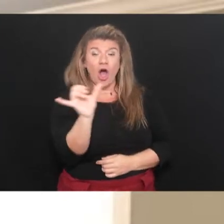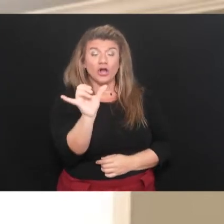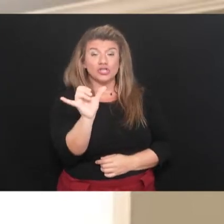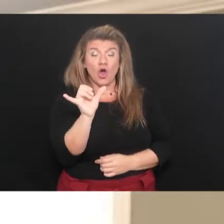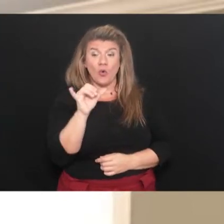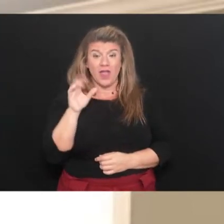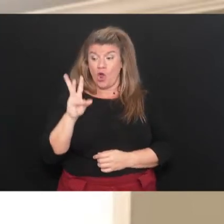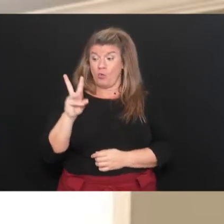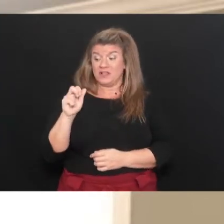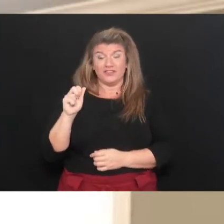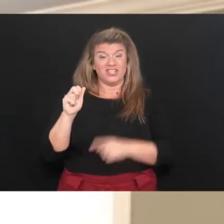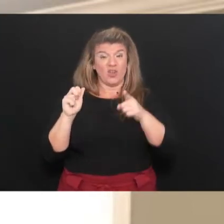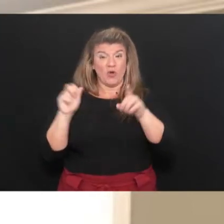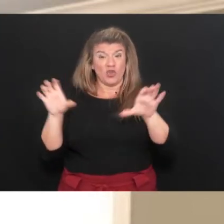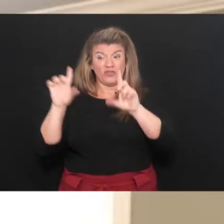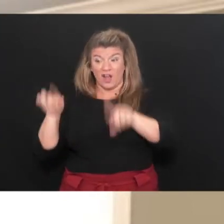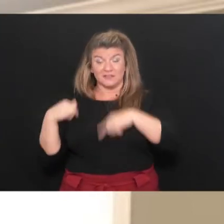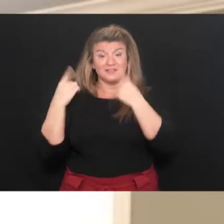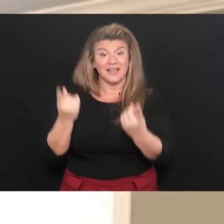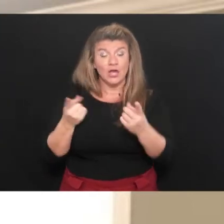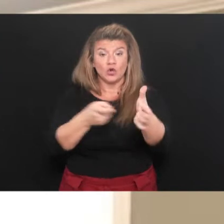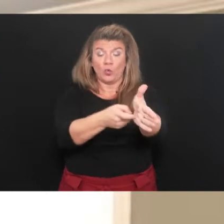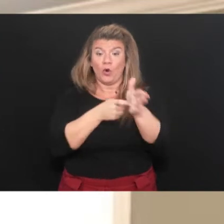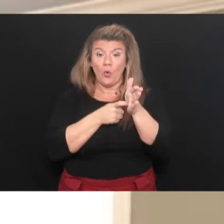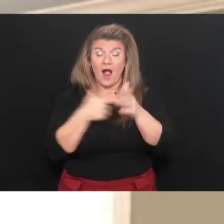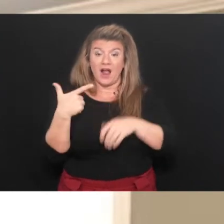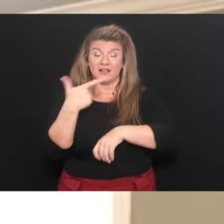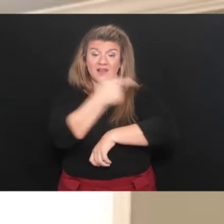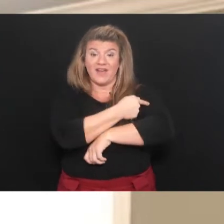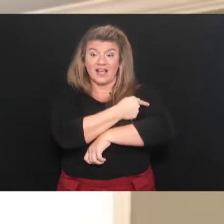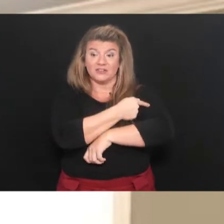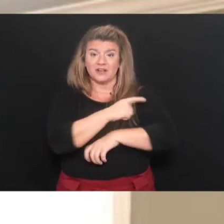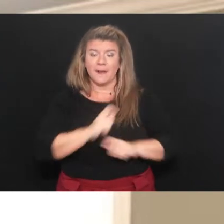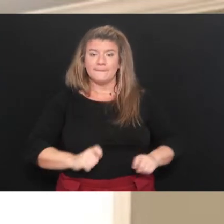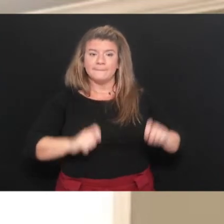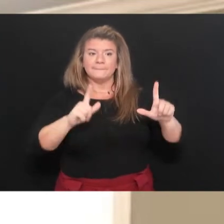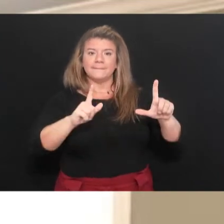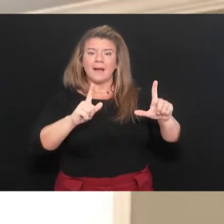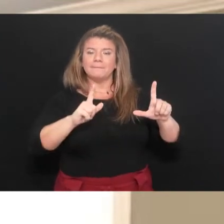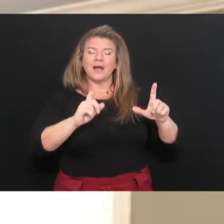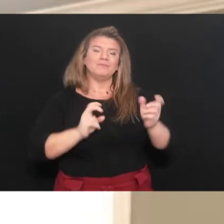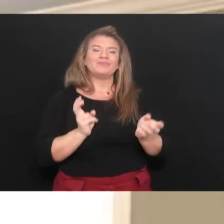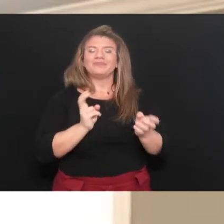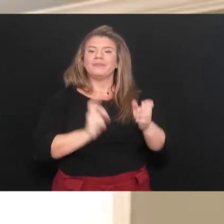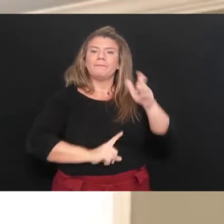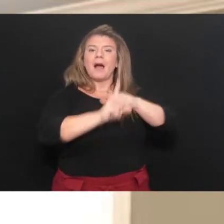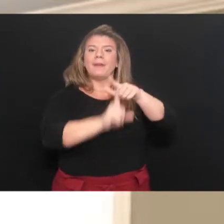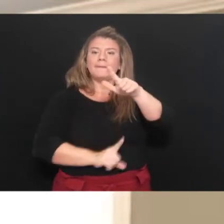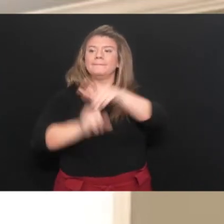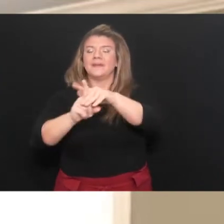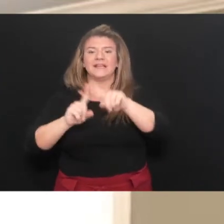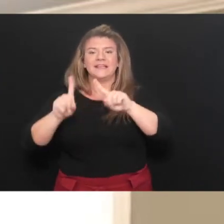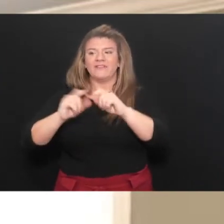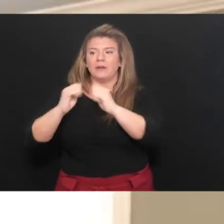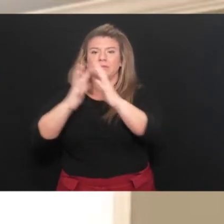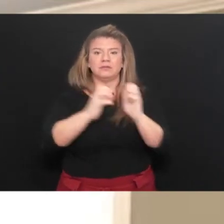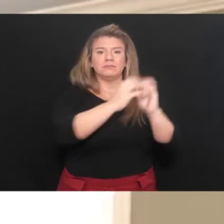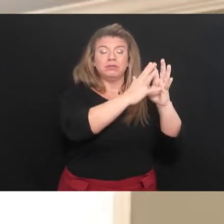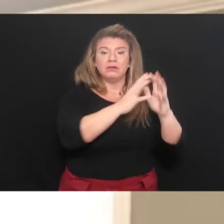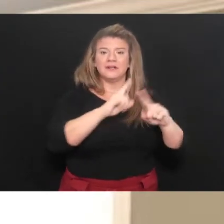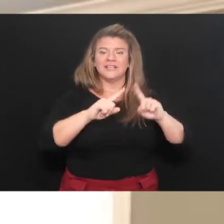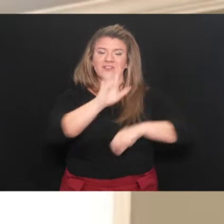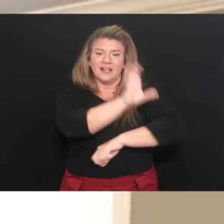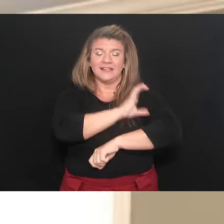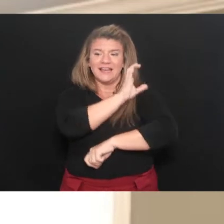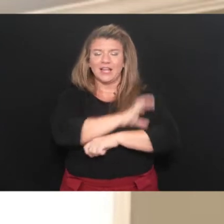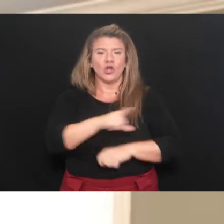West Virginia to require the vaccination pop-up clinics. Not only did you accept the call to action. You really